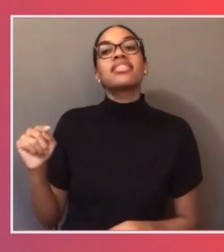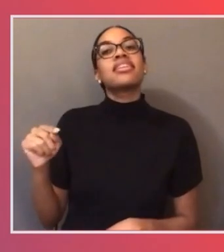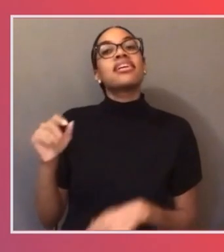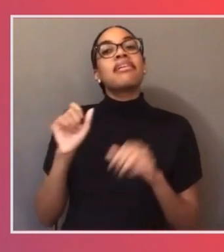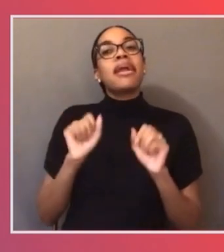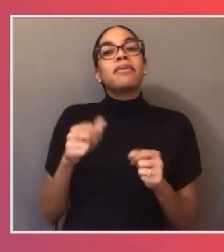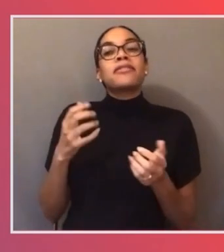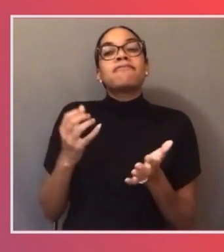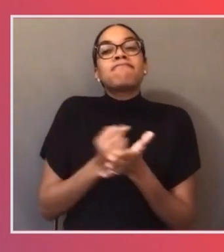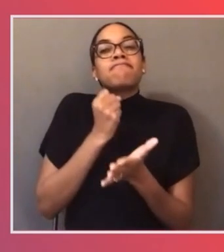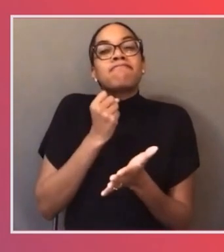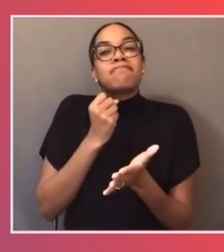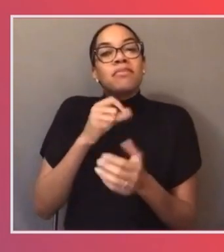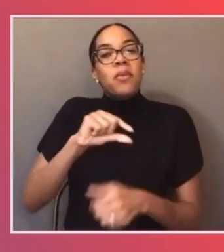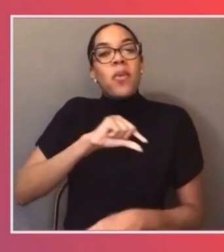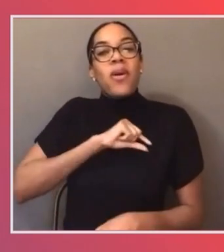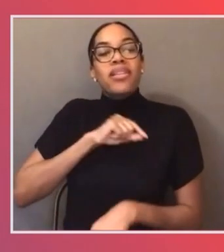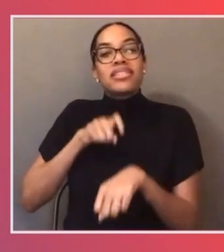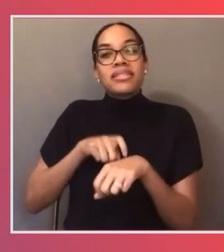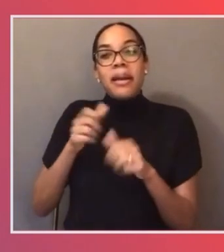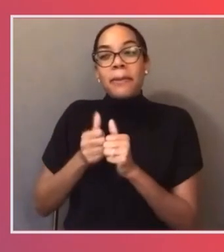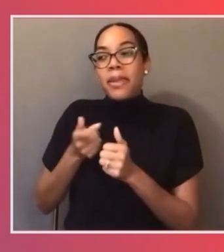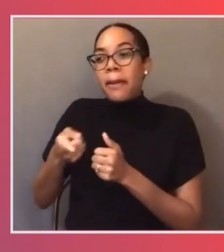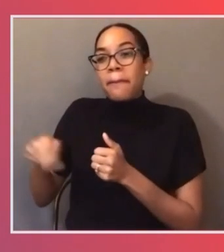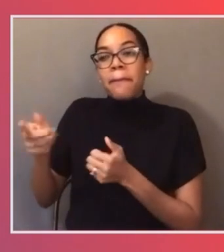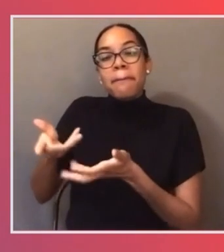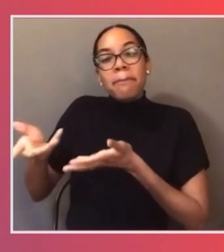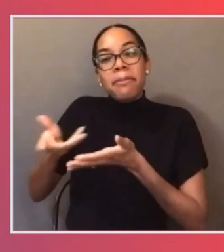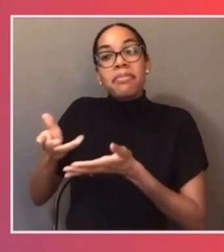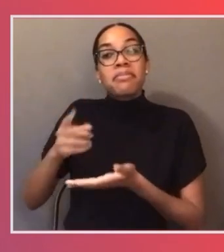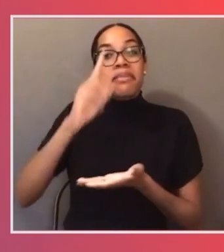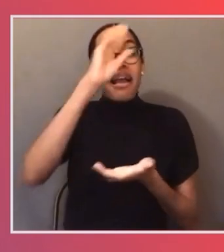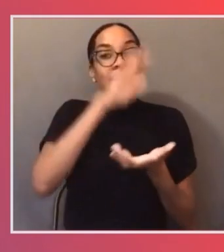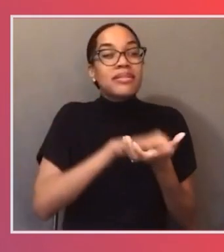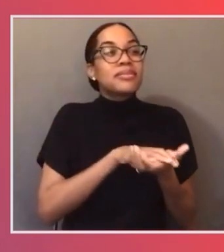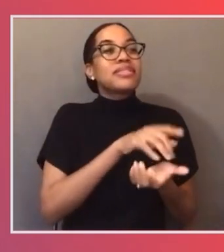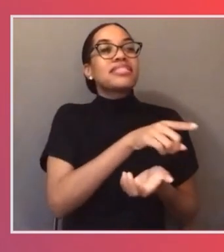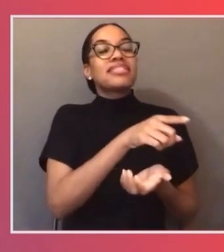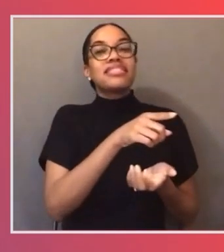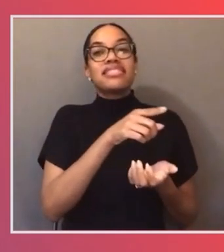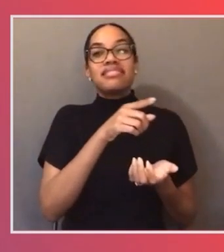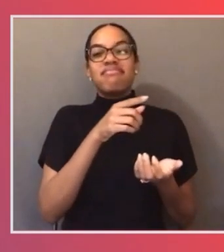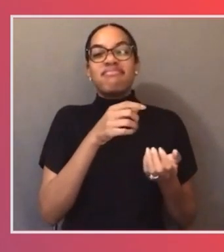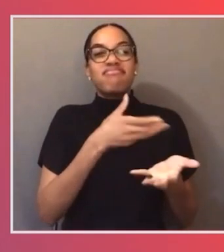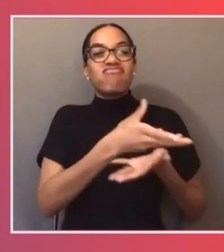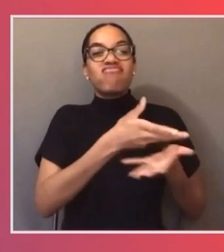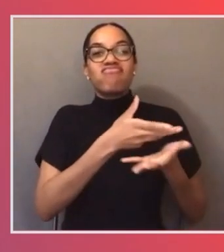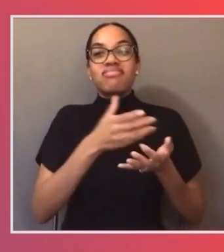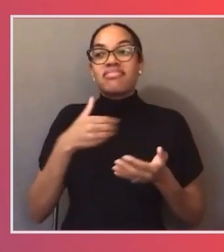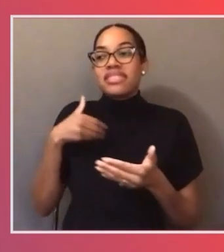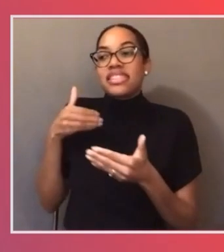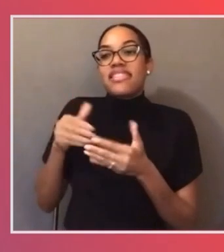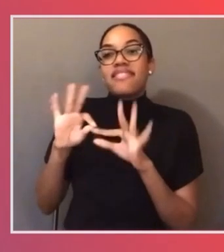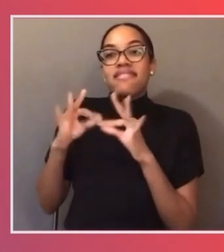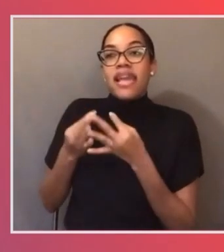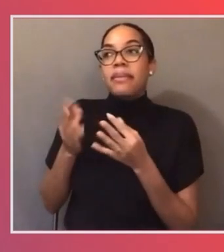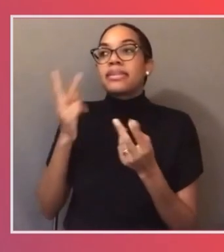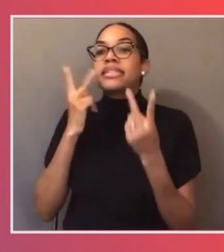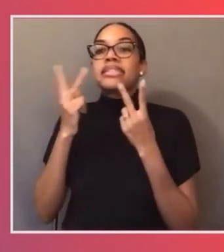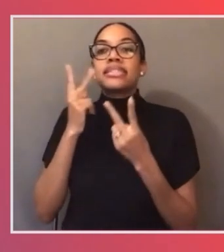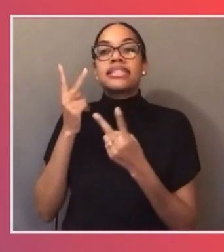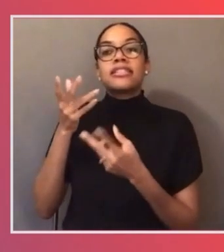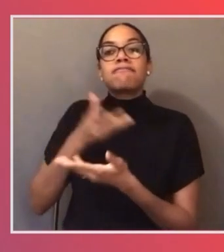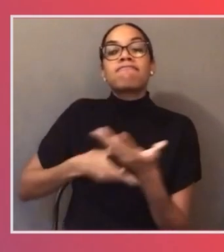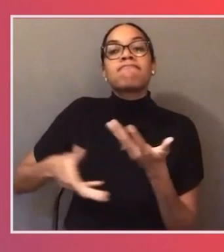husband and my near family has been truly, truly a blessing. Skills that I've mastered. I